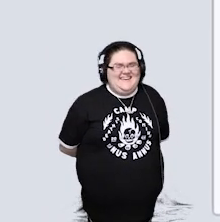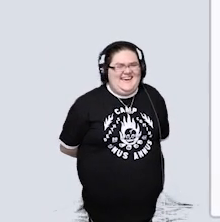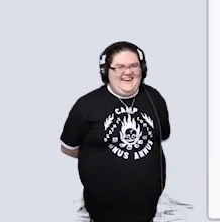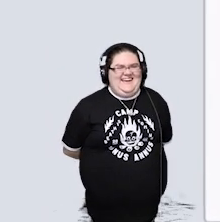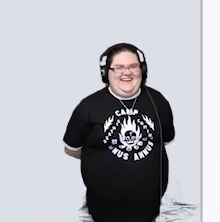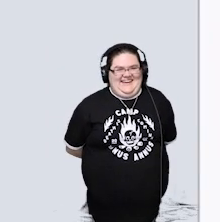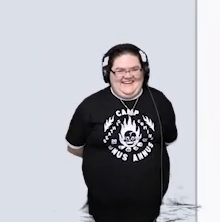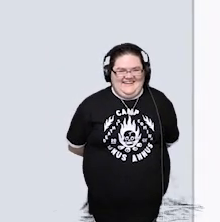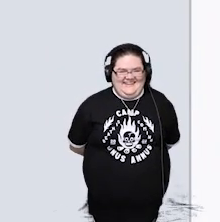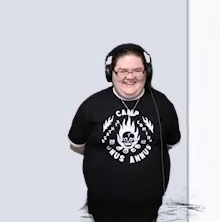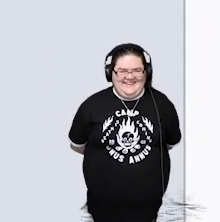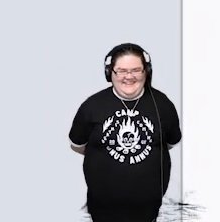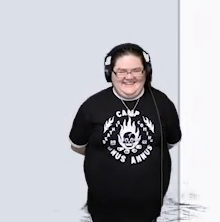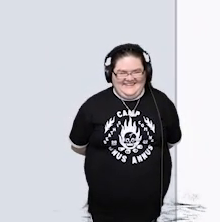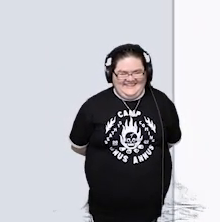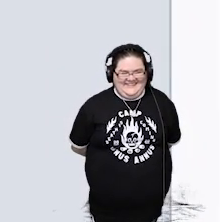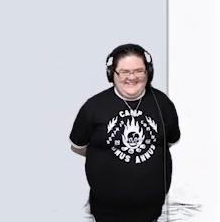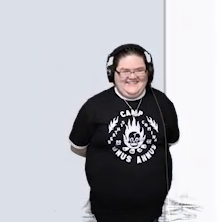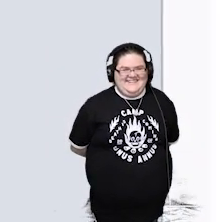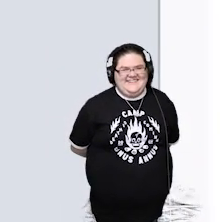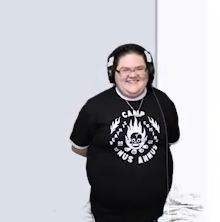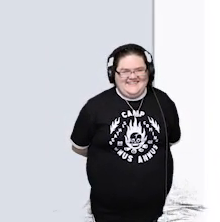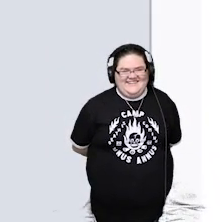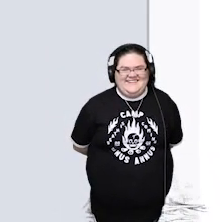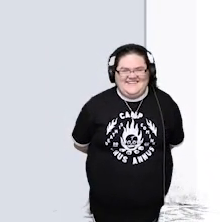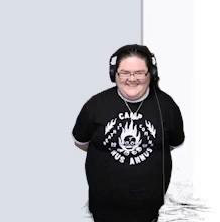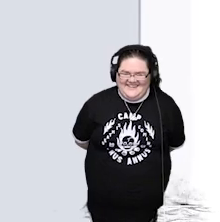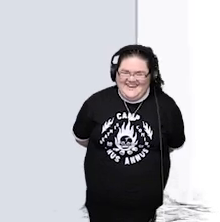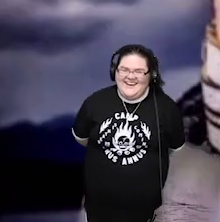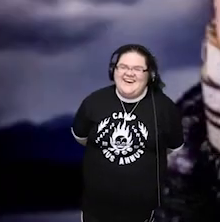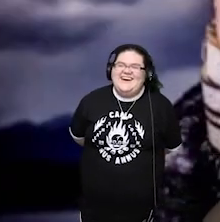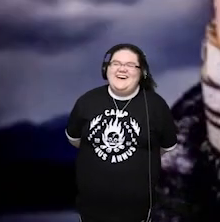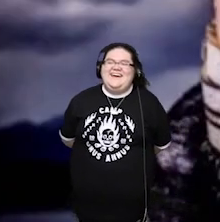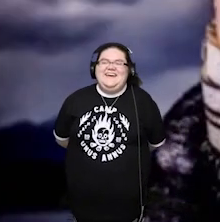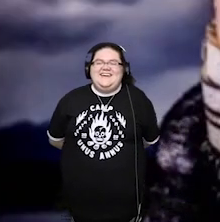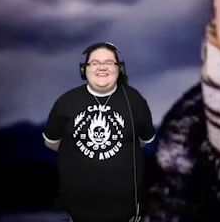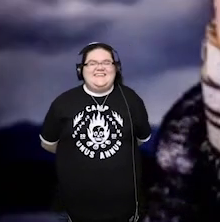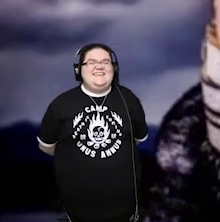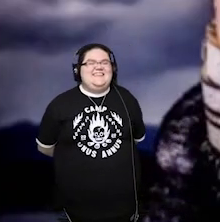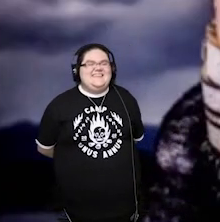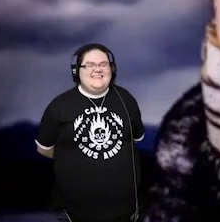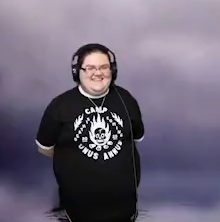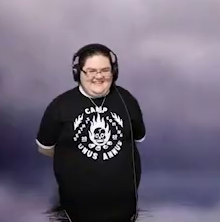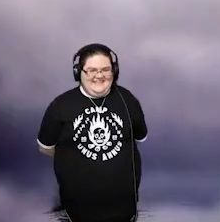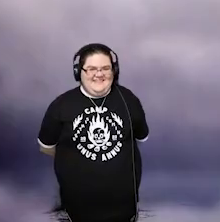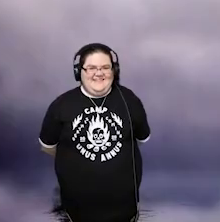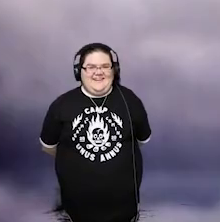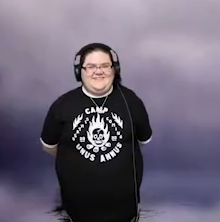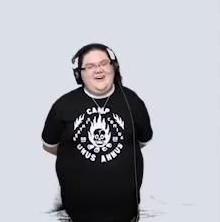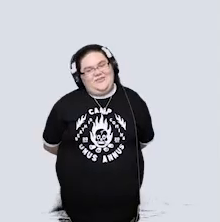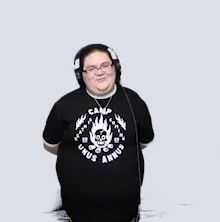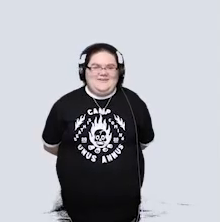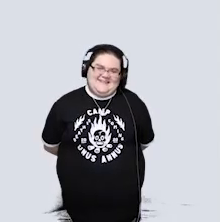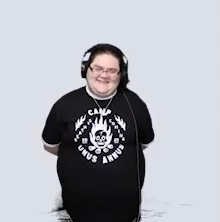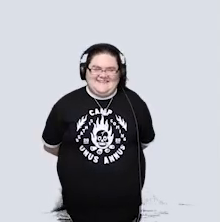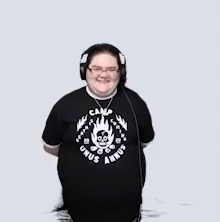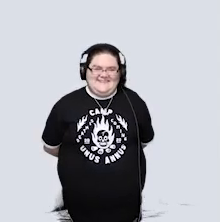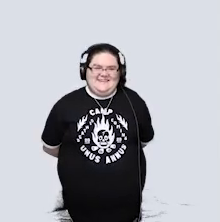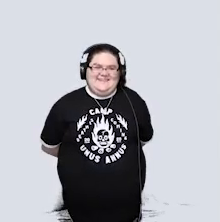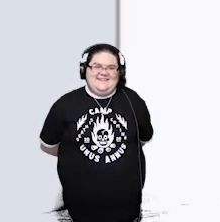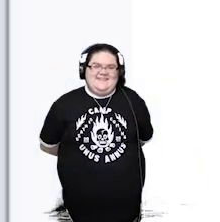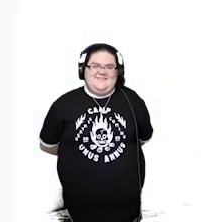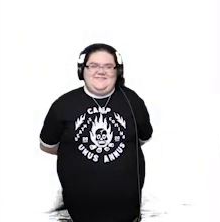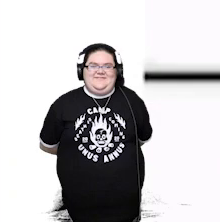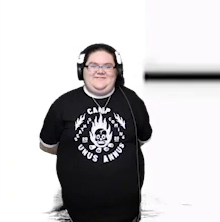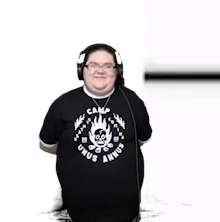six. DJ Khaled suffering from success. Also, another one. You know? Another one. Vic in 50